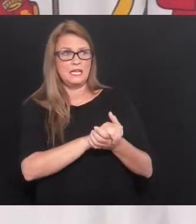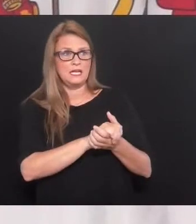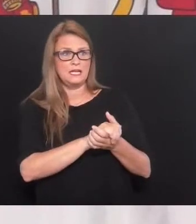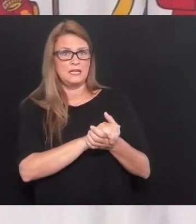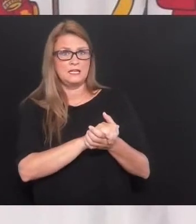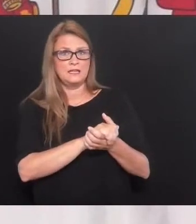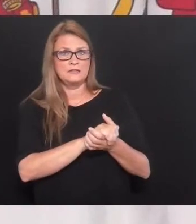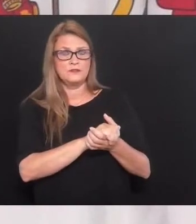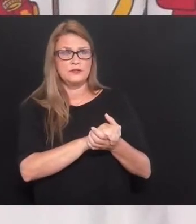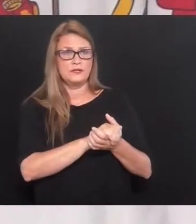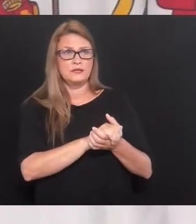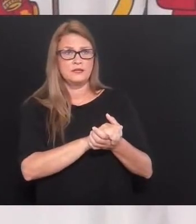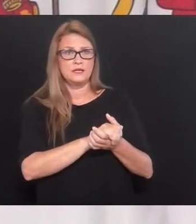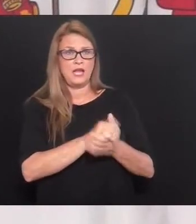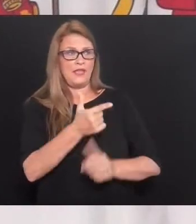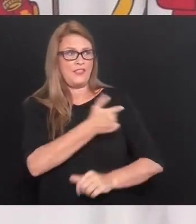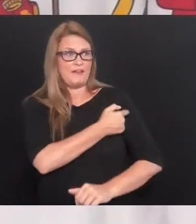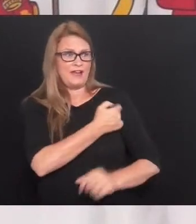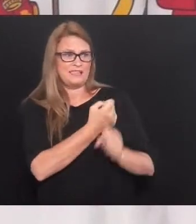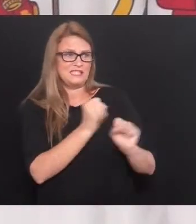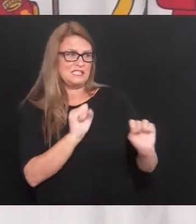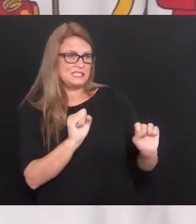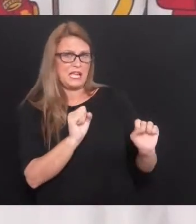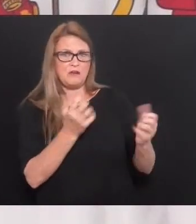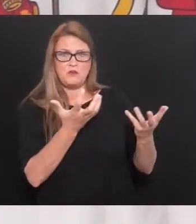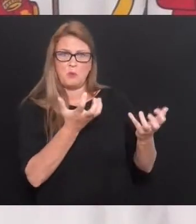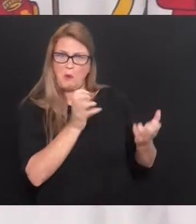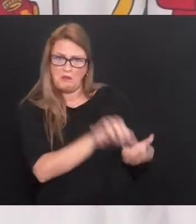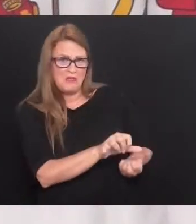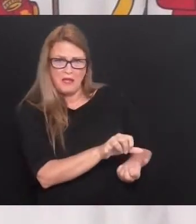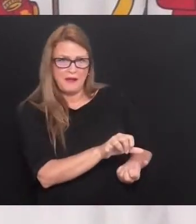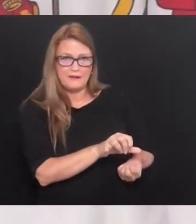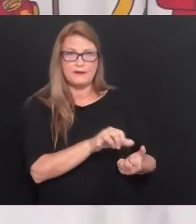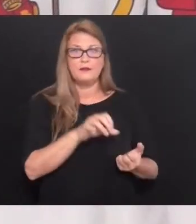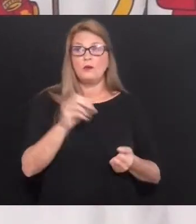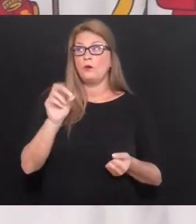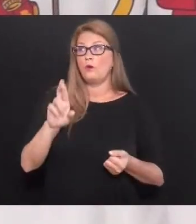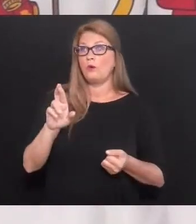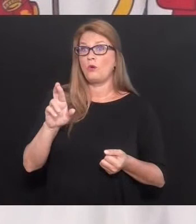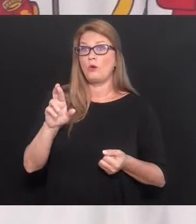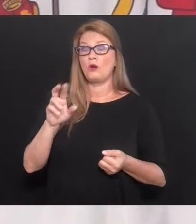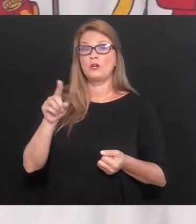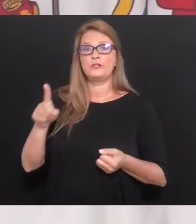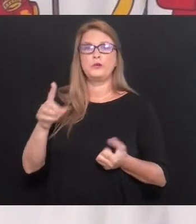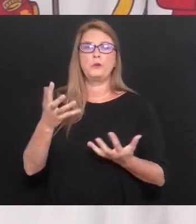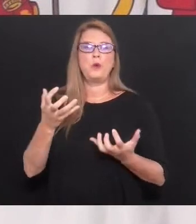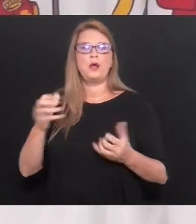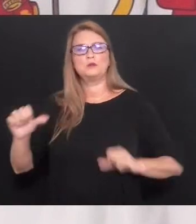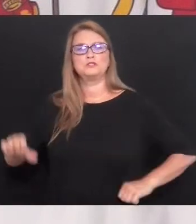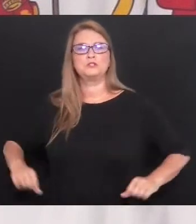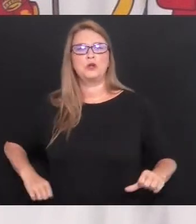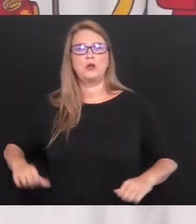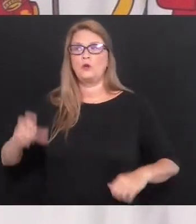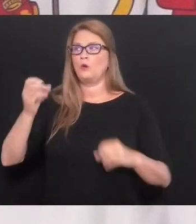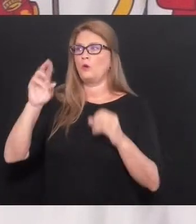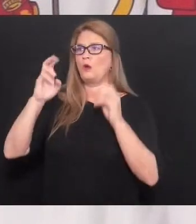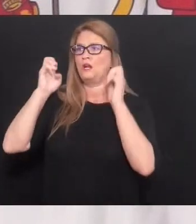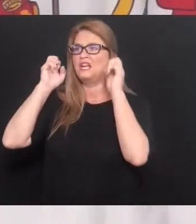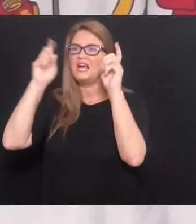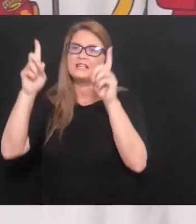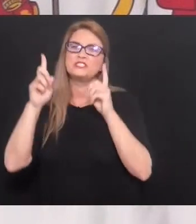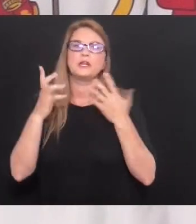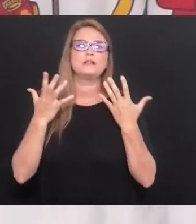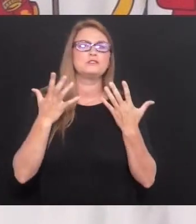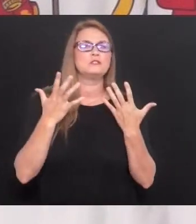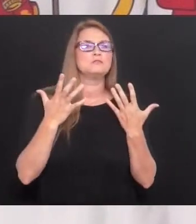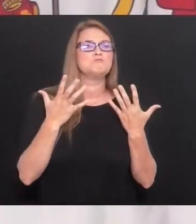to get this vaccine, or whether it's become a macho thing or an education thing or whatever it